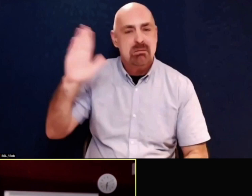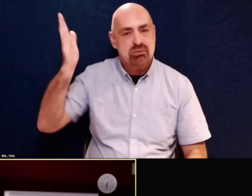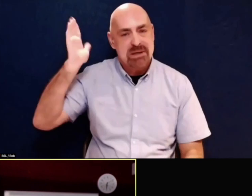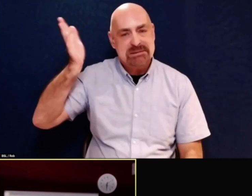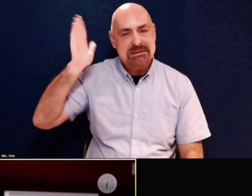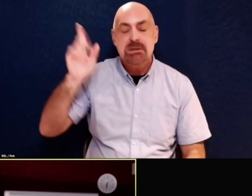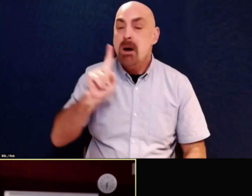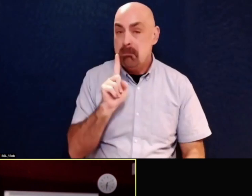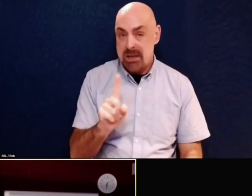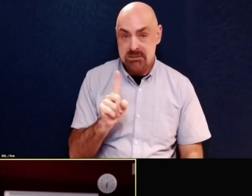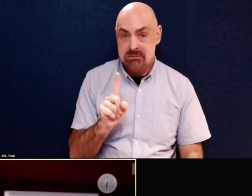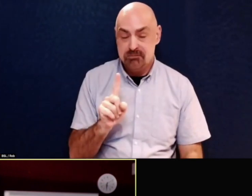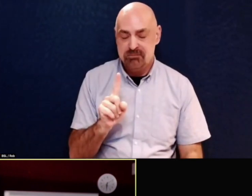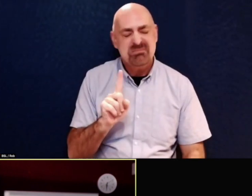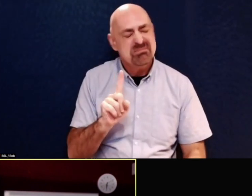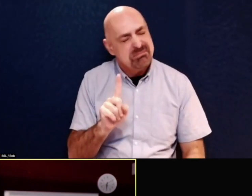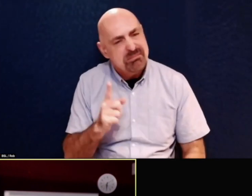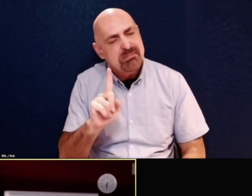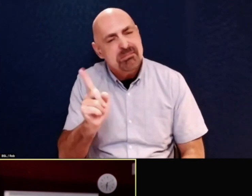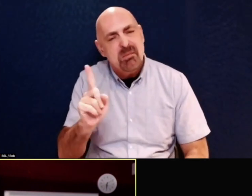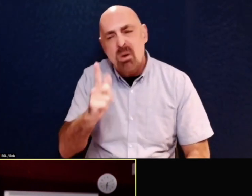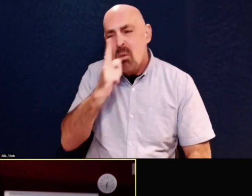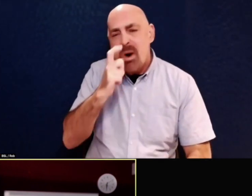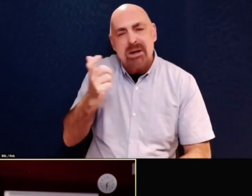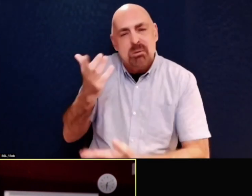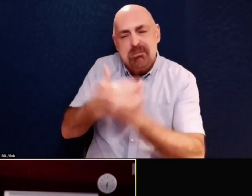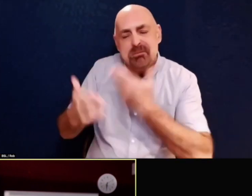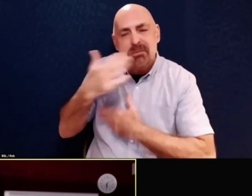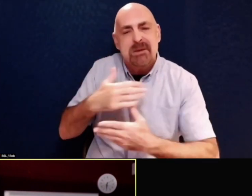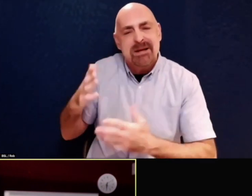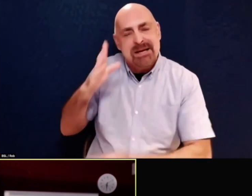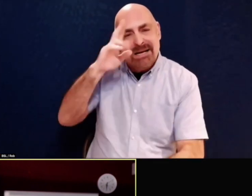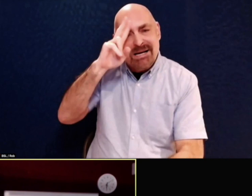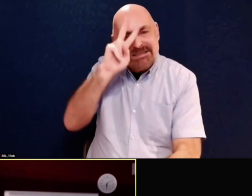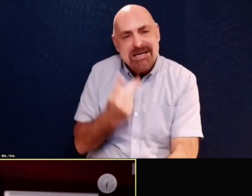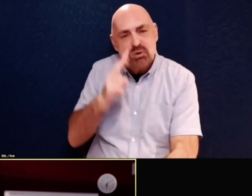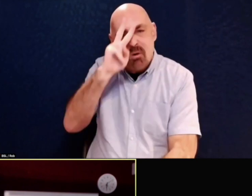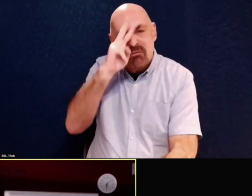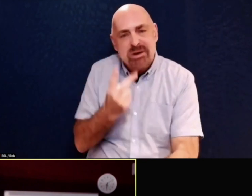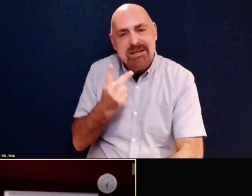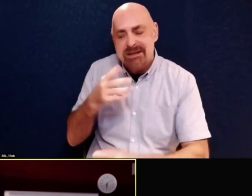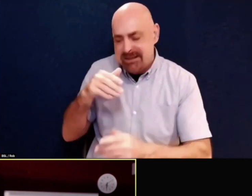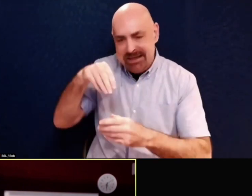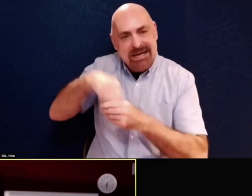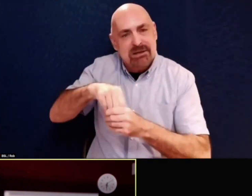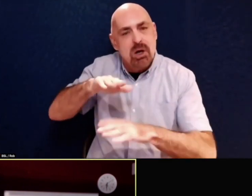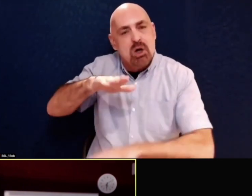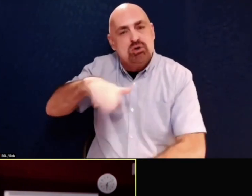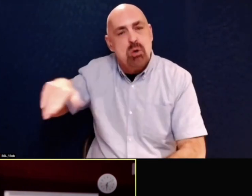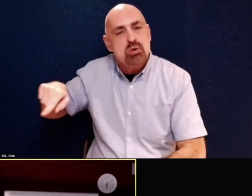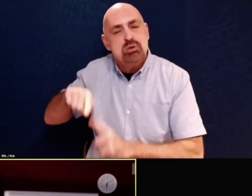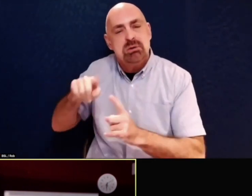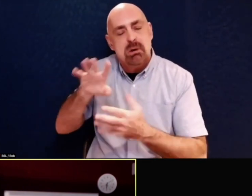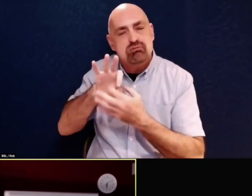but what can you tell us about the phenotype of schizophrenia in childhood related